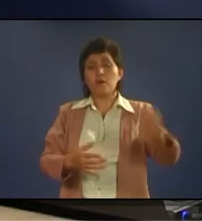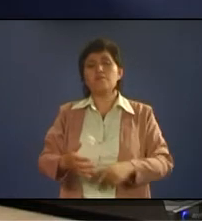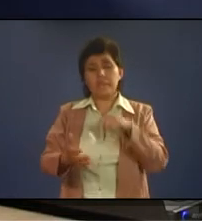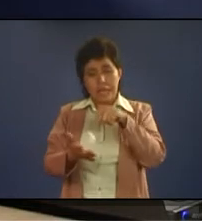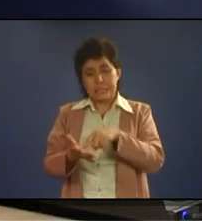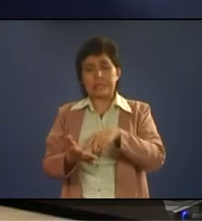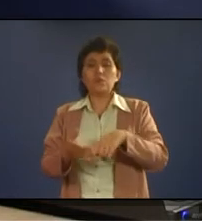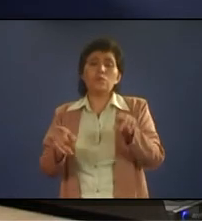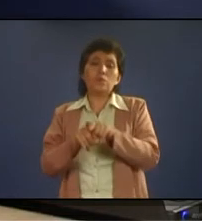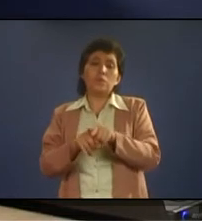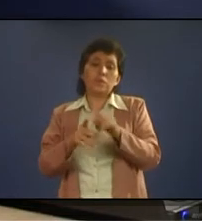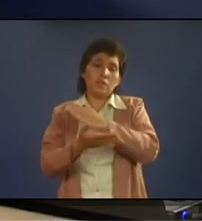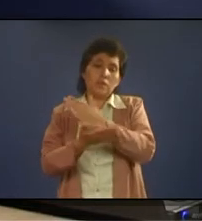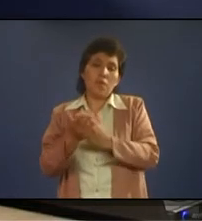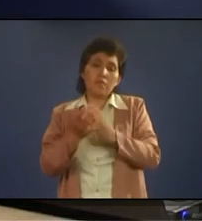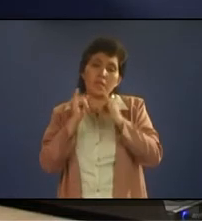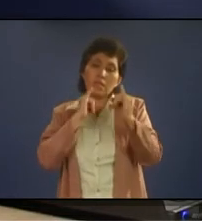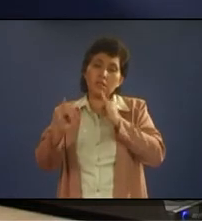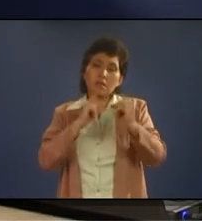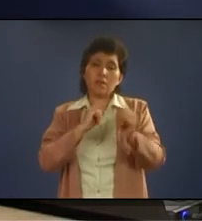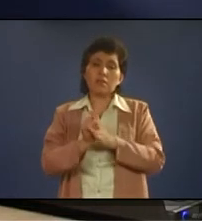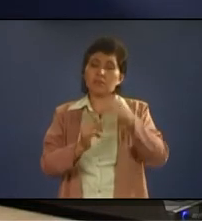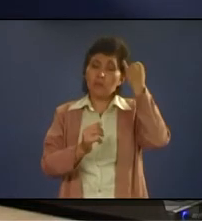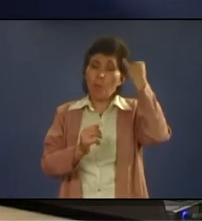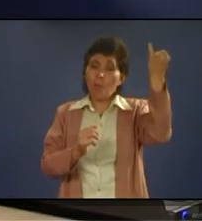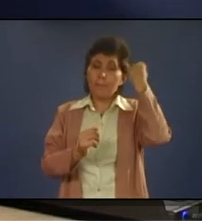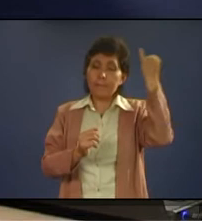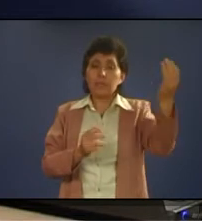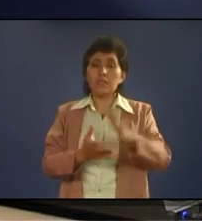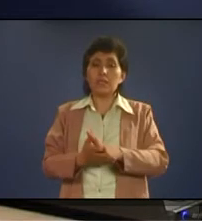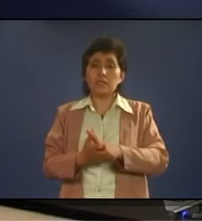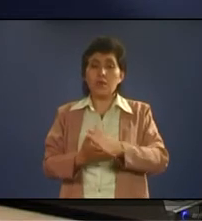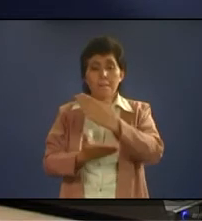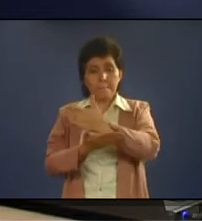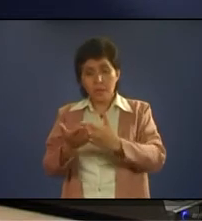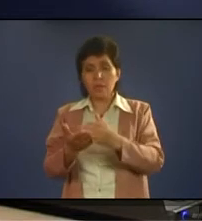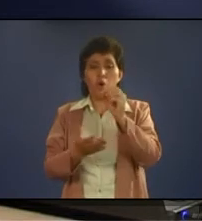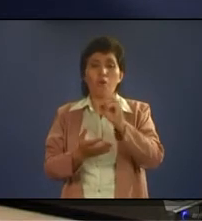interaction. You give your own opinions. That is also, you are part of the group, yeah?